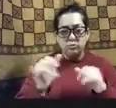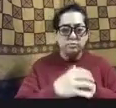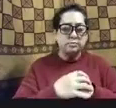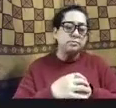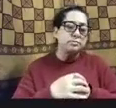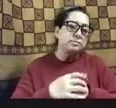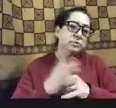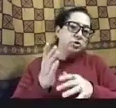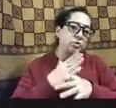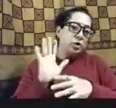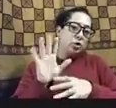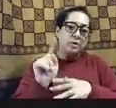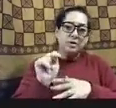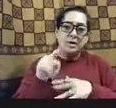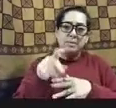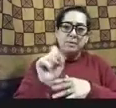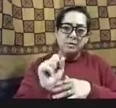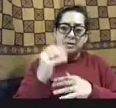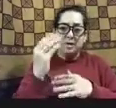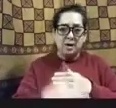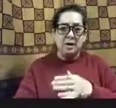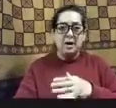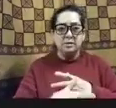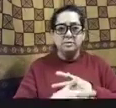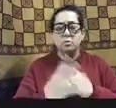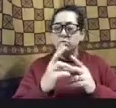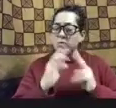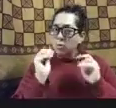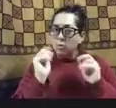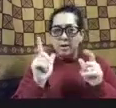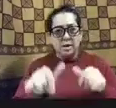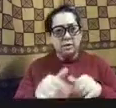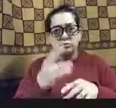I'm sure I'll be sharing her tips in the next segment, which is coming up very quickly.